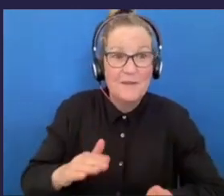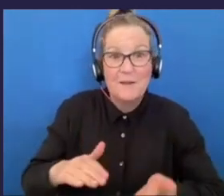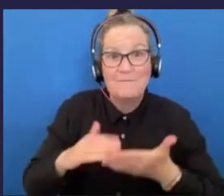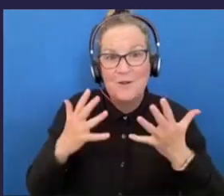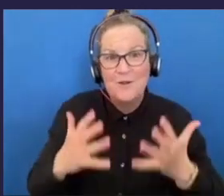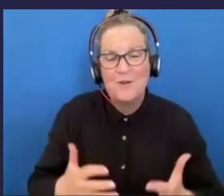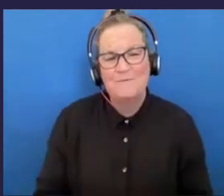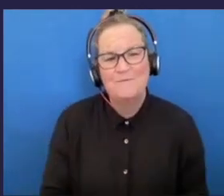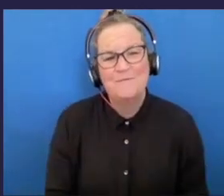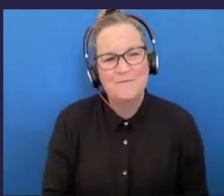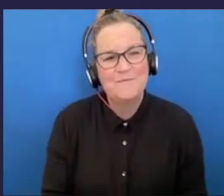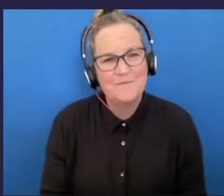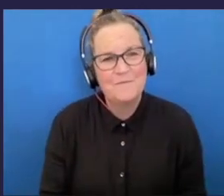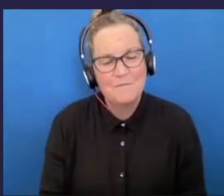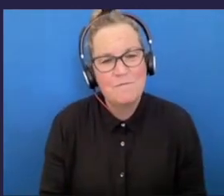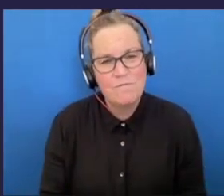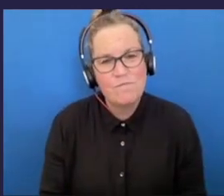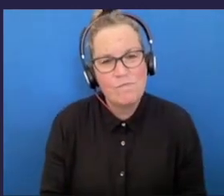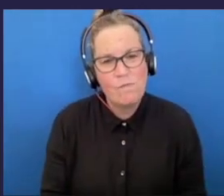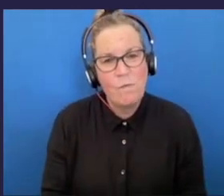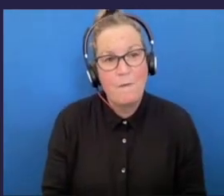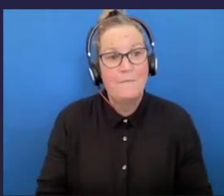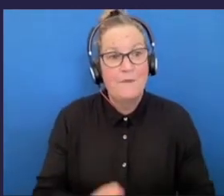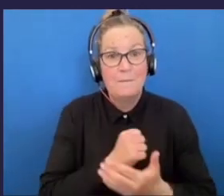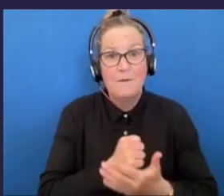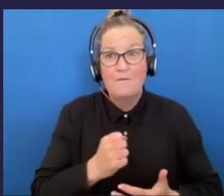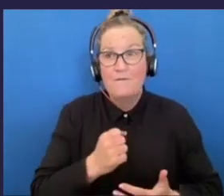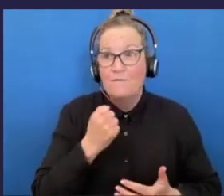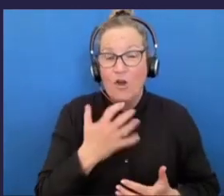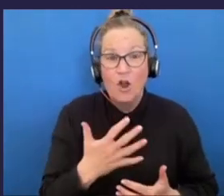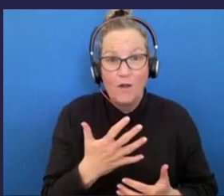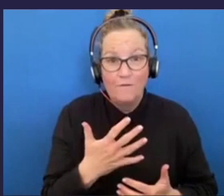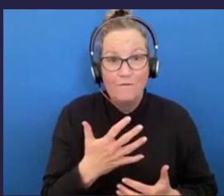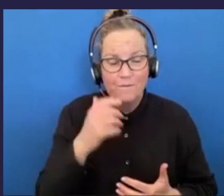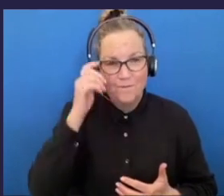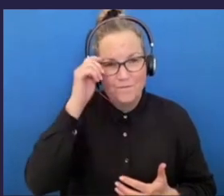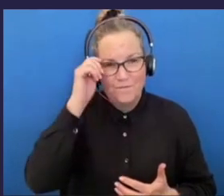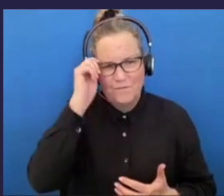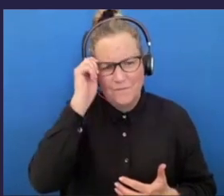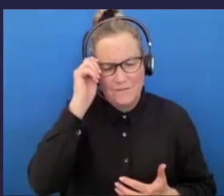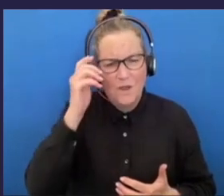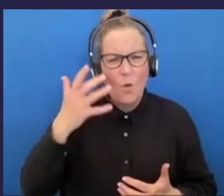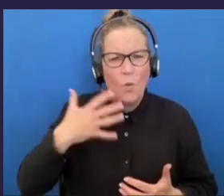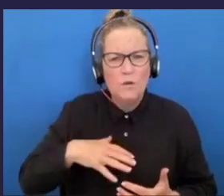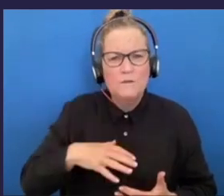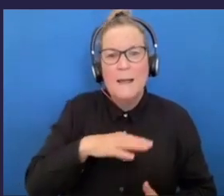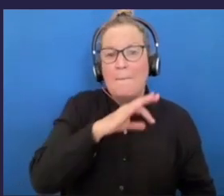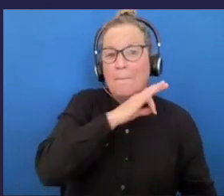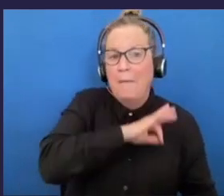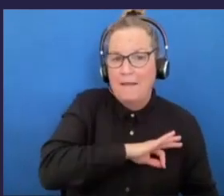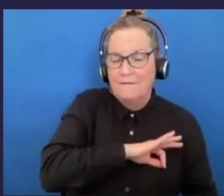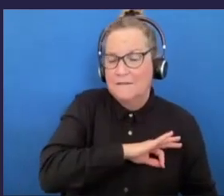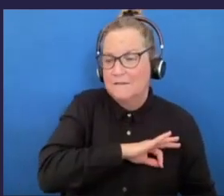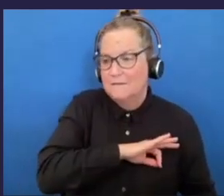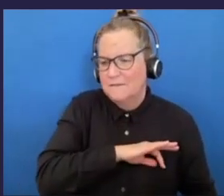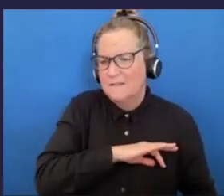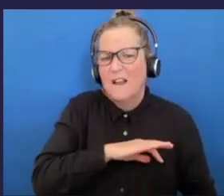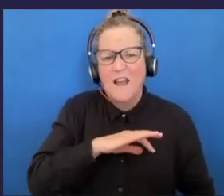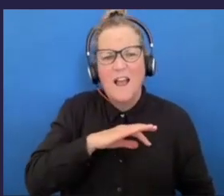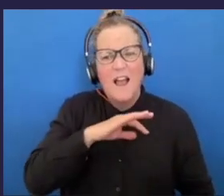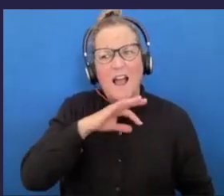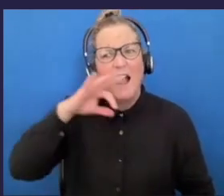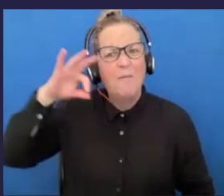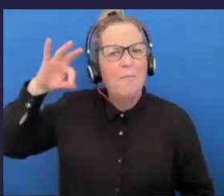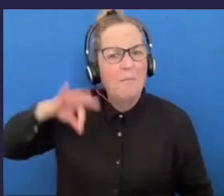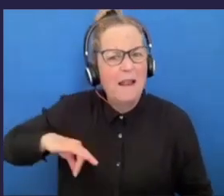The other, number 5, is around, we want this to be double-sided or mutually beneficial. So we're not selling a